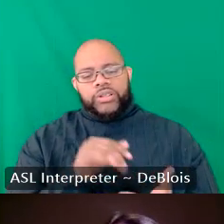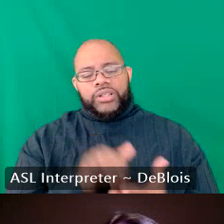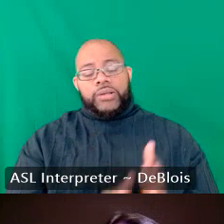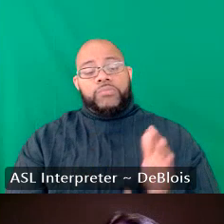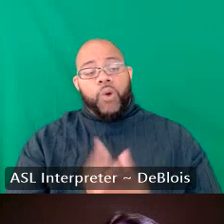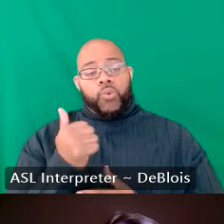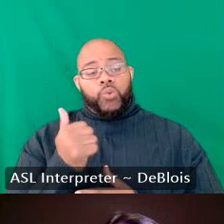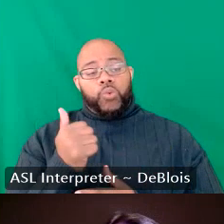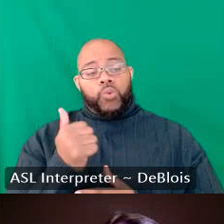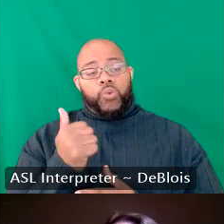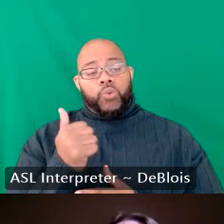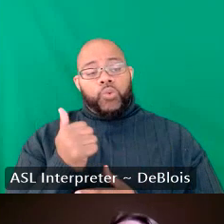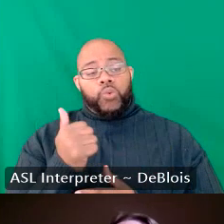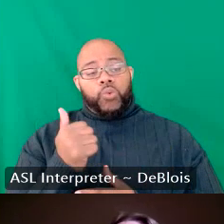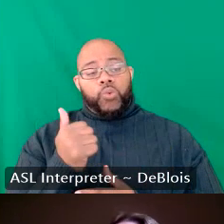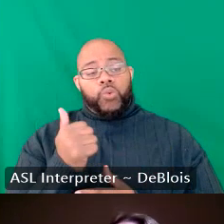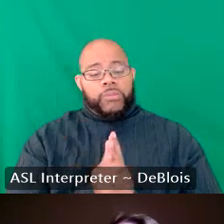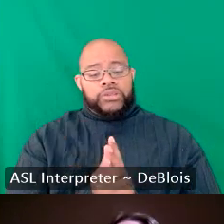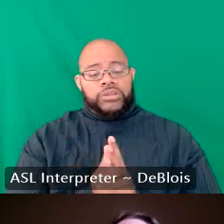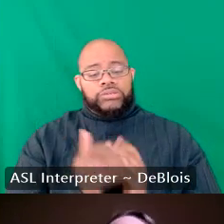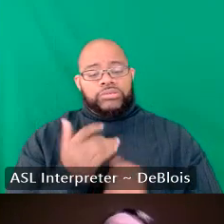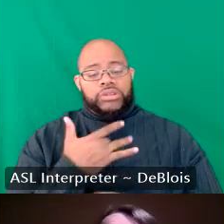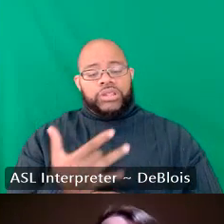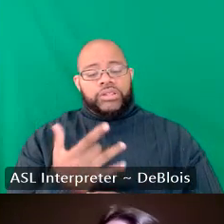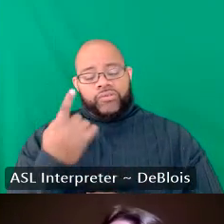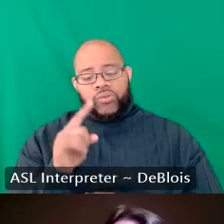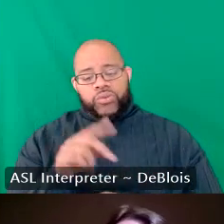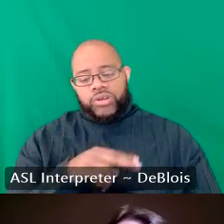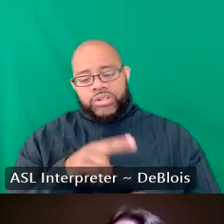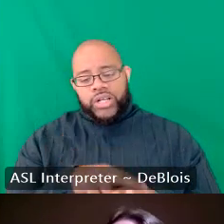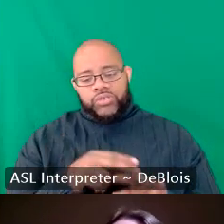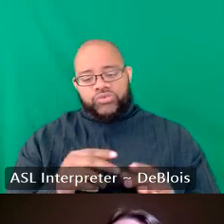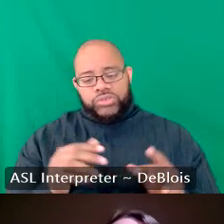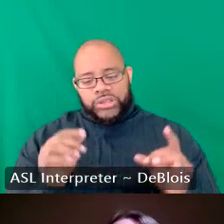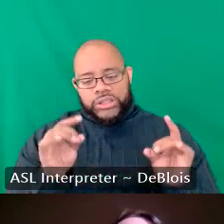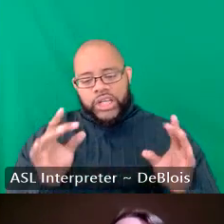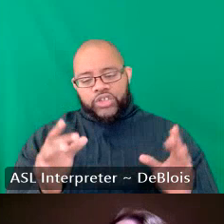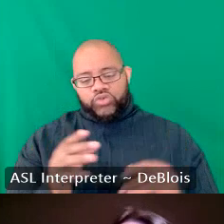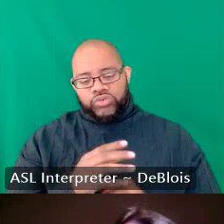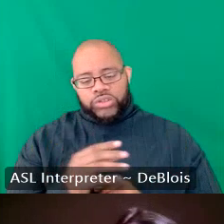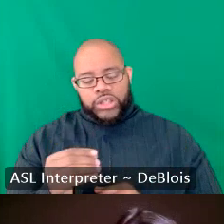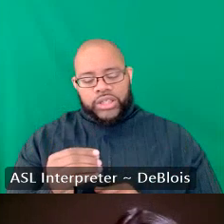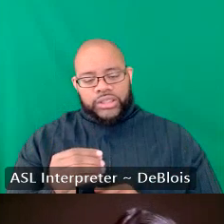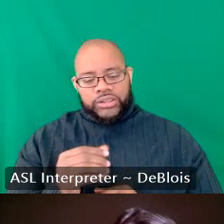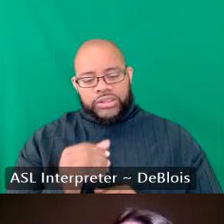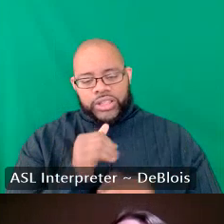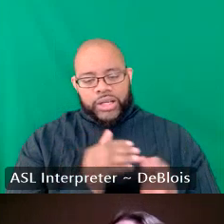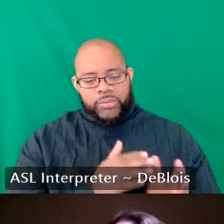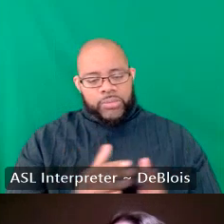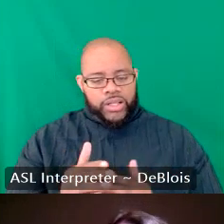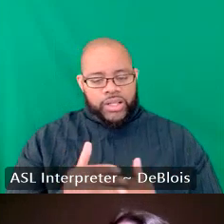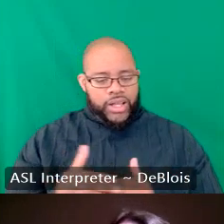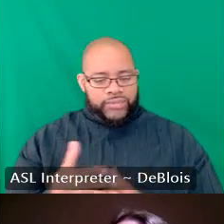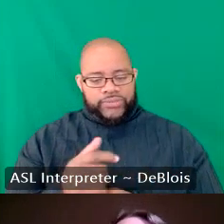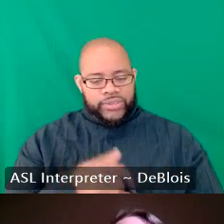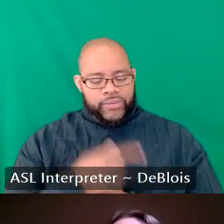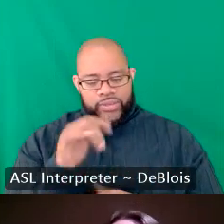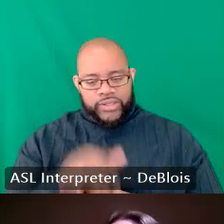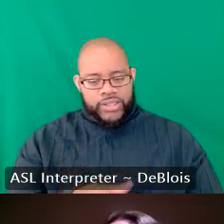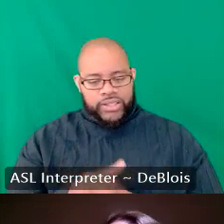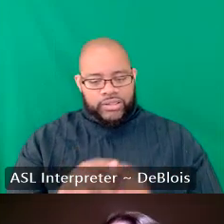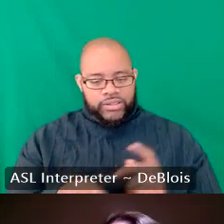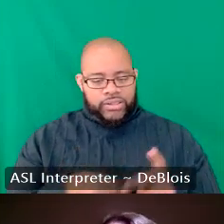majority of supplementals tend to be for natural disasters, and there's not planning ahead of time for those sorts of